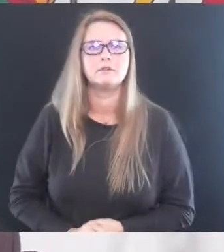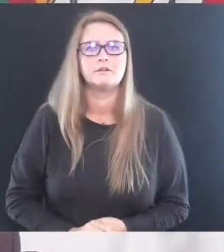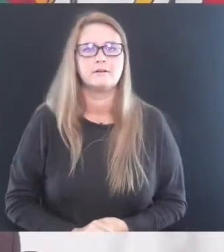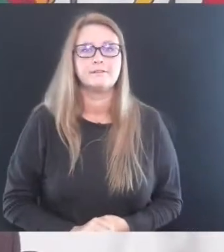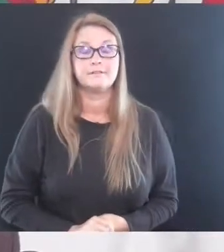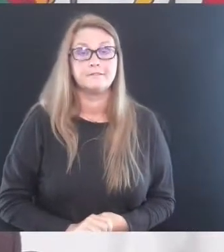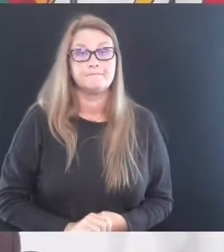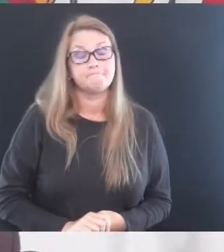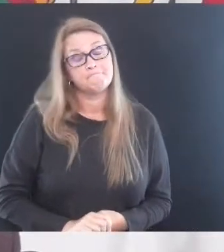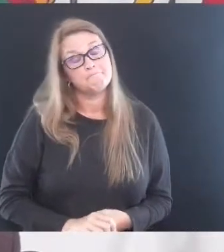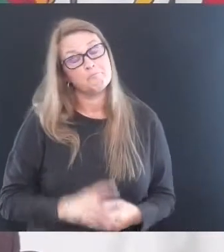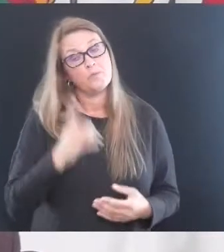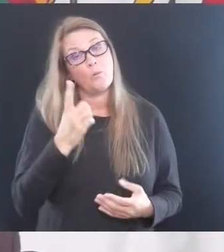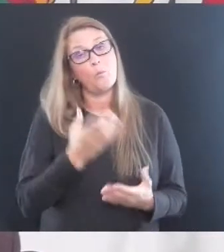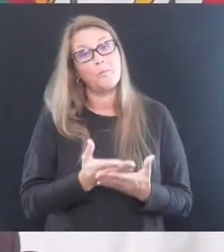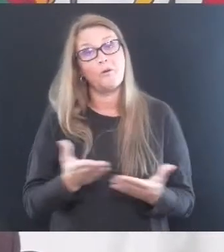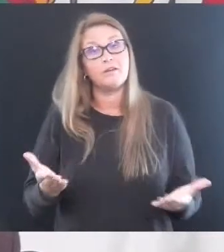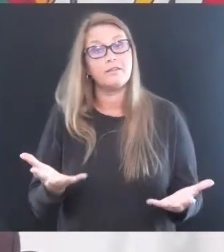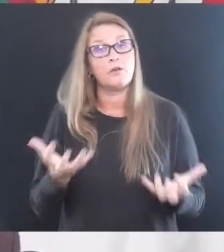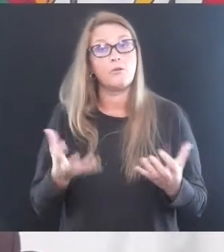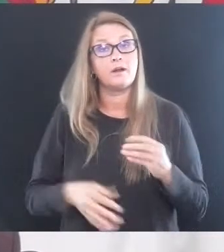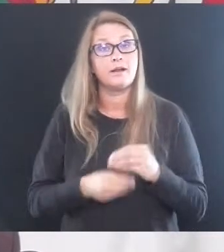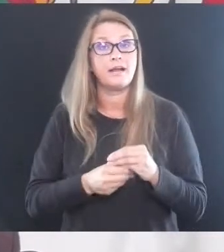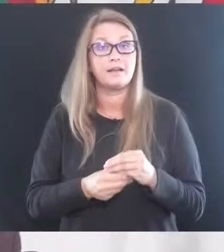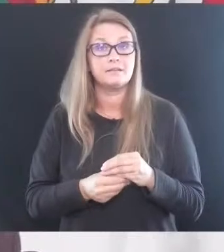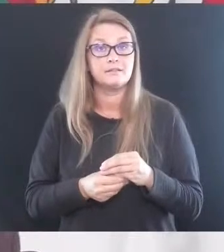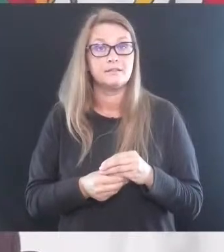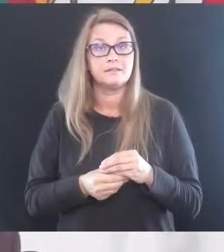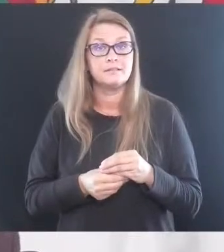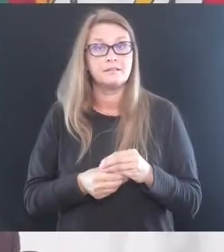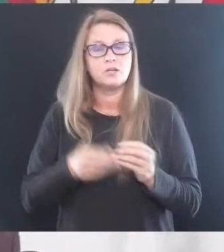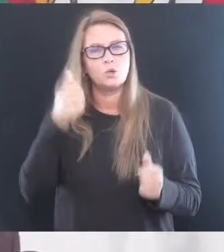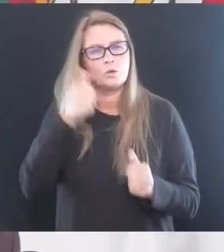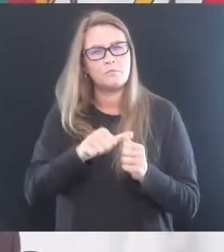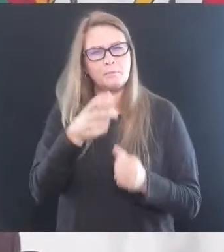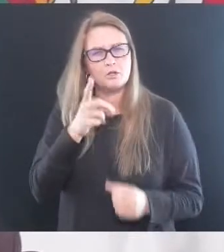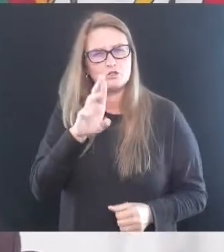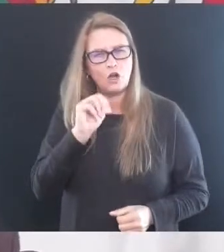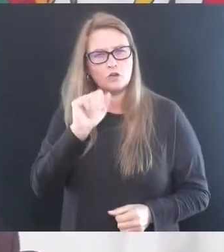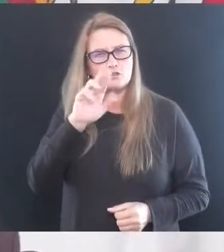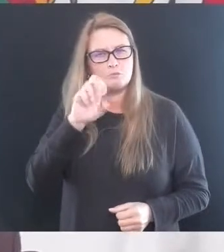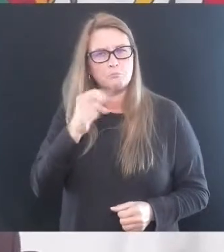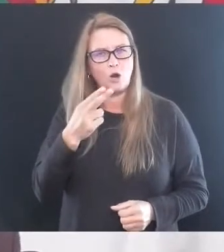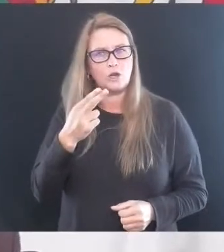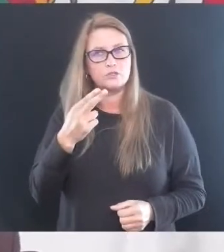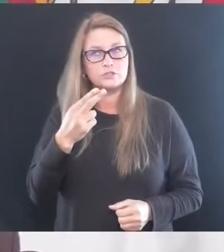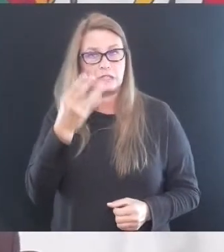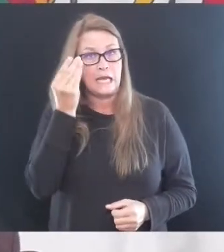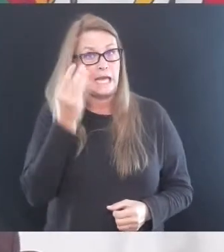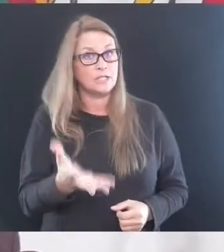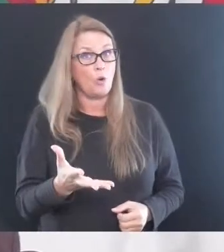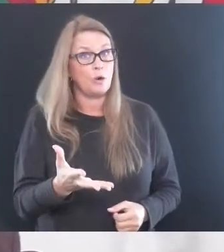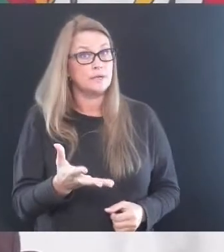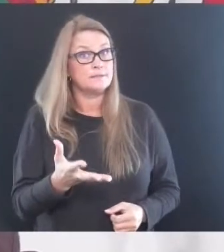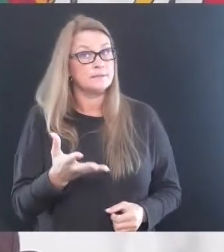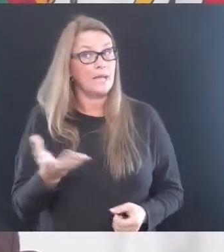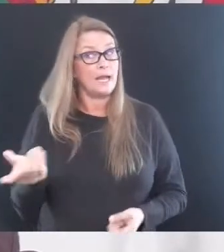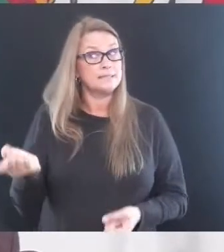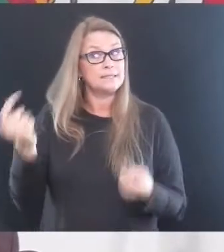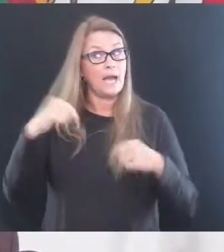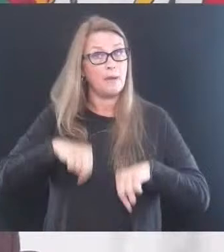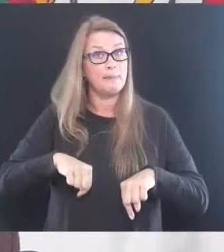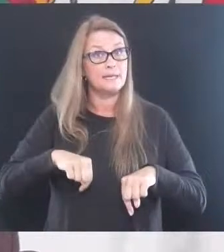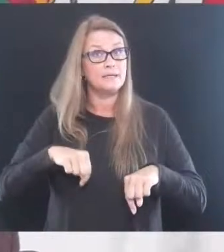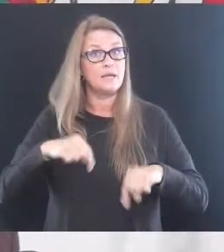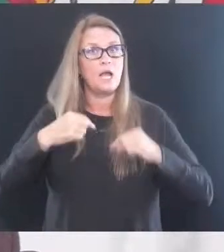only other thing I'd add is just this, is remember Dr. Marsh saying, this is coming, and we